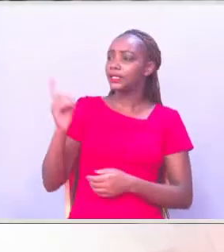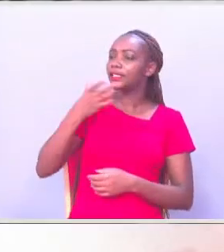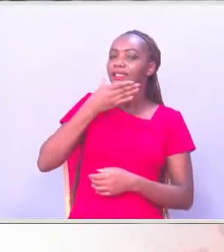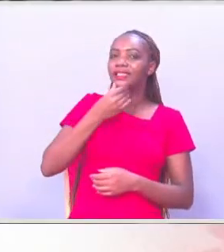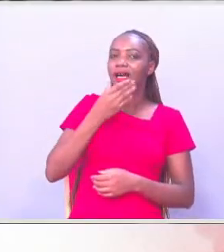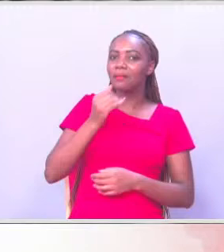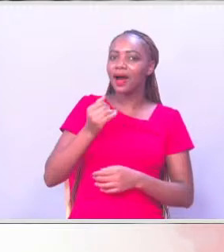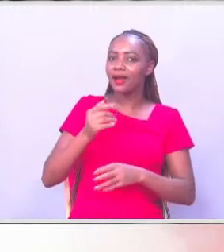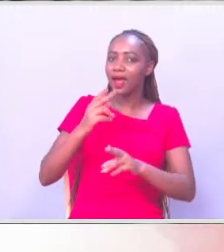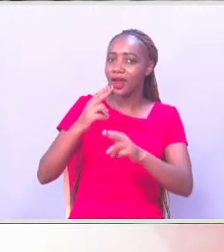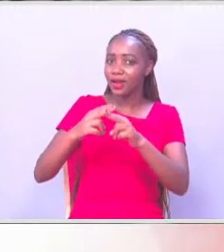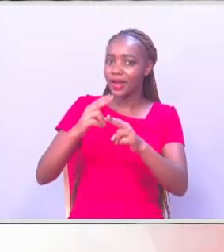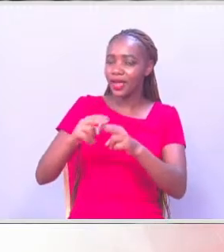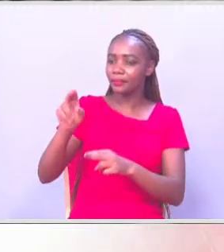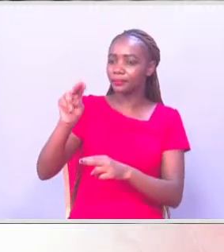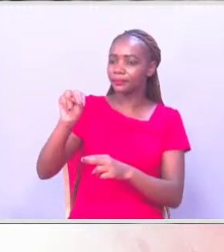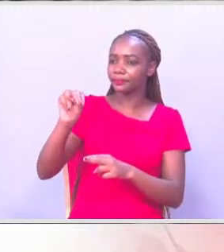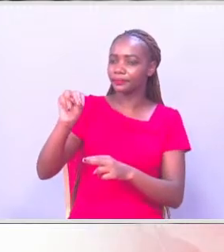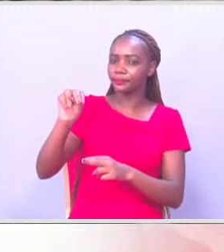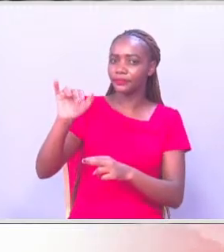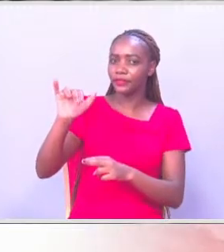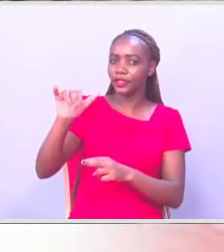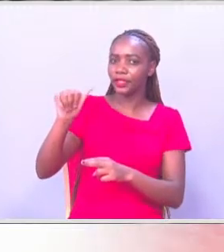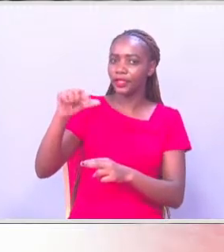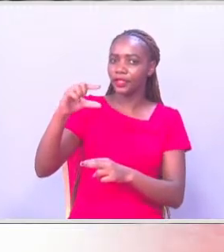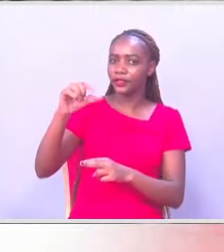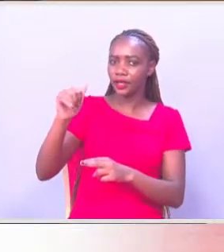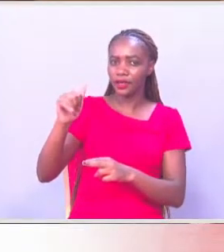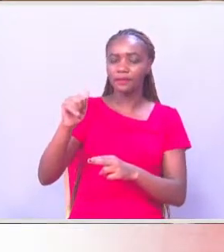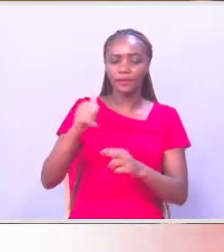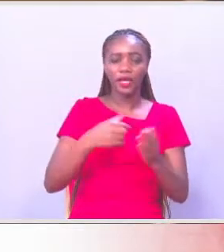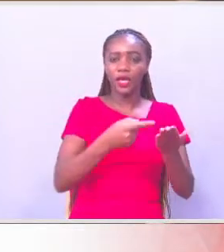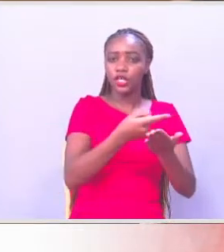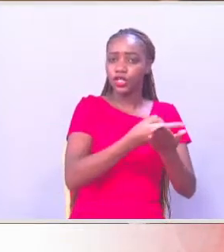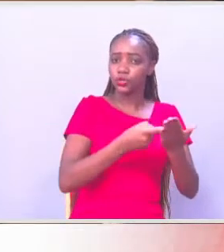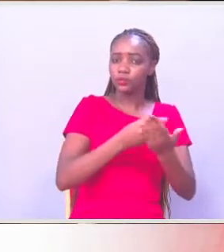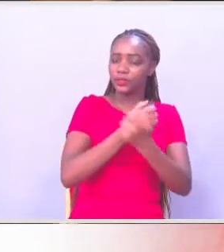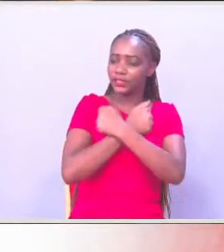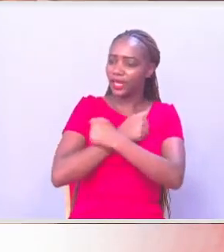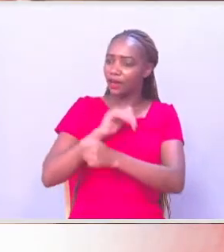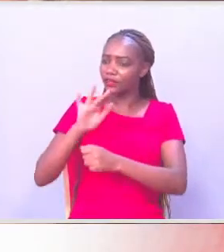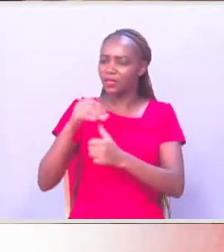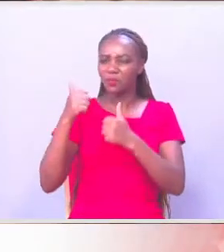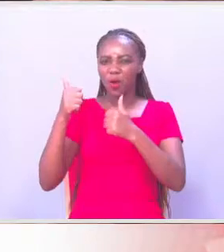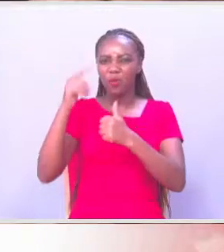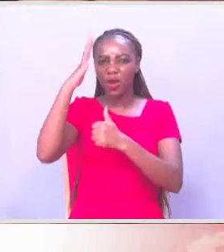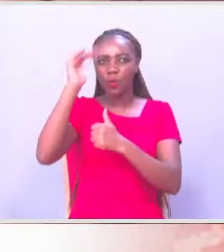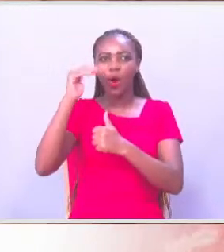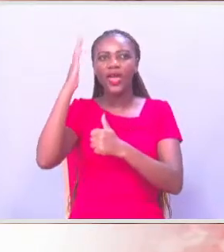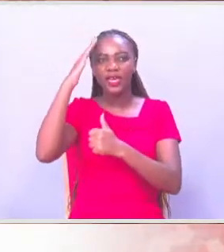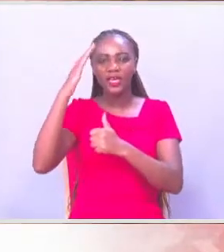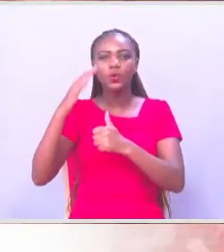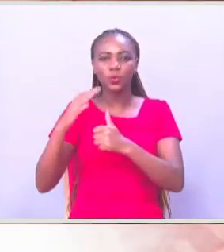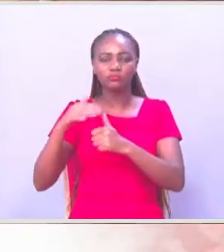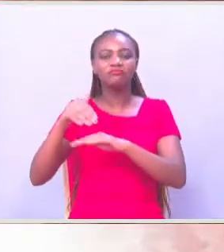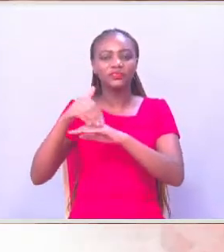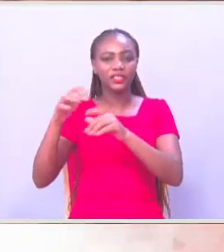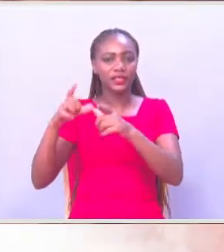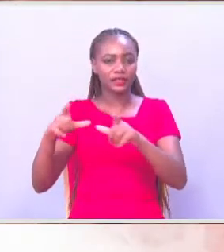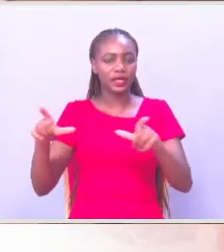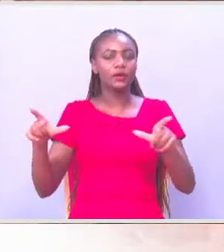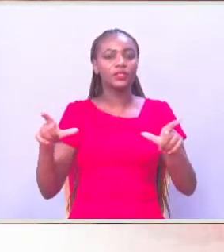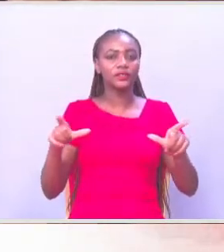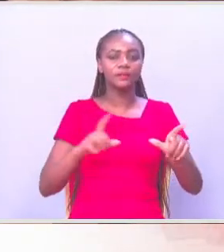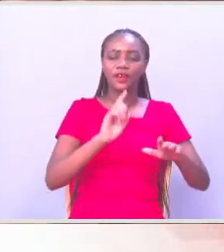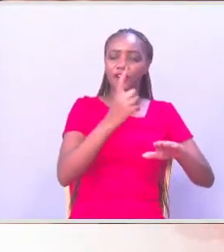a young child, he was loved by the white man following his mastery of the English language. First class, kwa sababu wazungu wakati